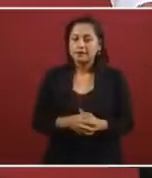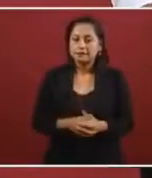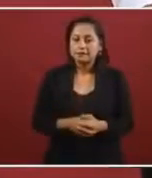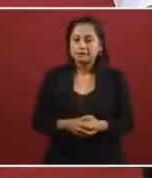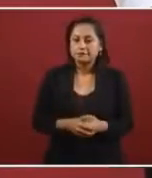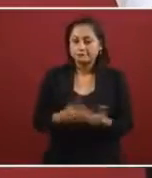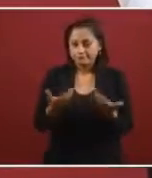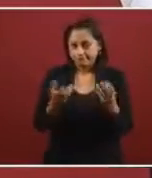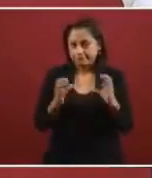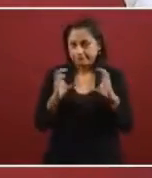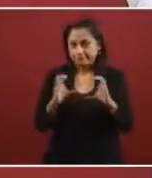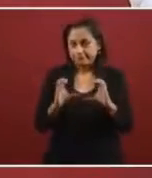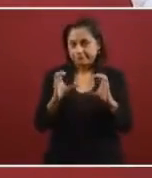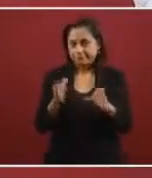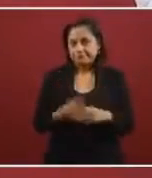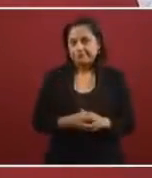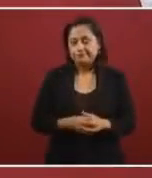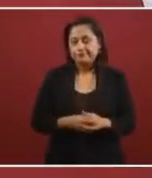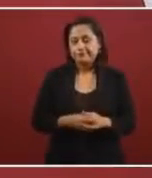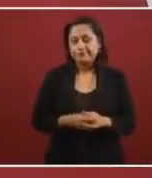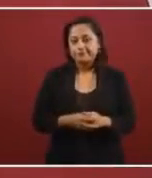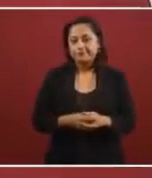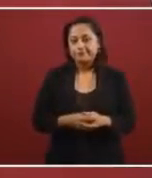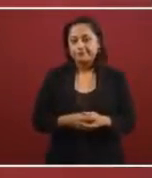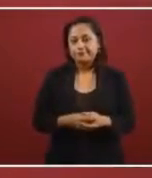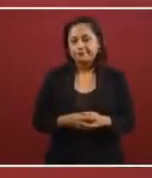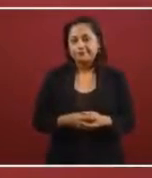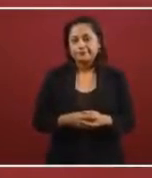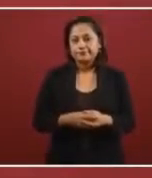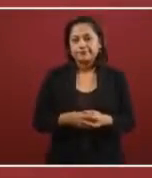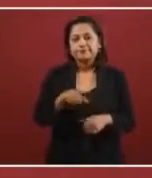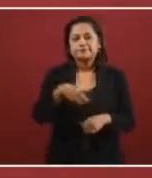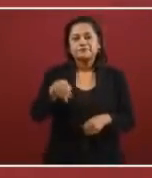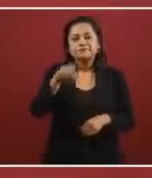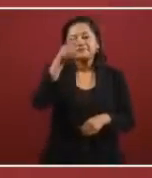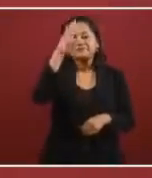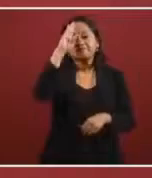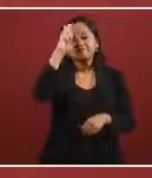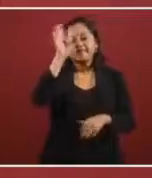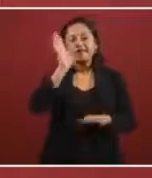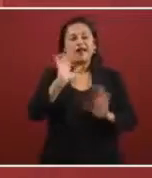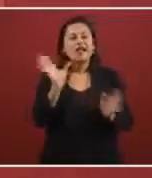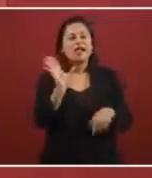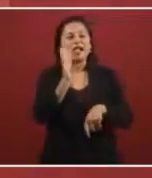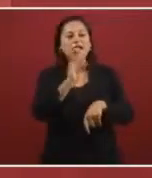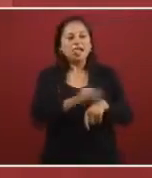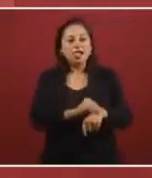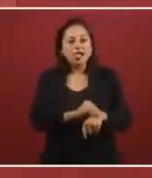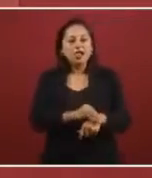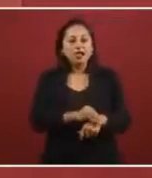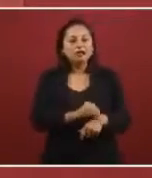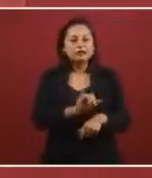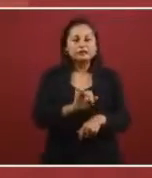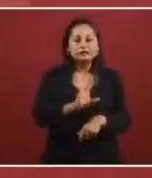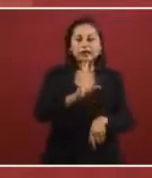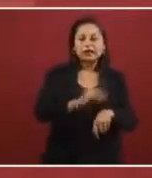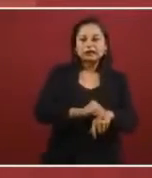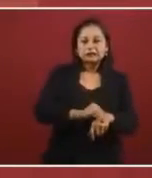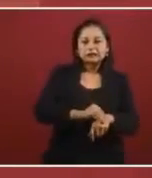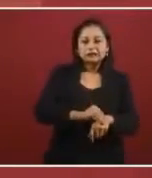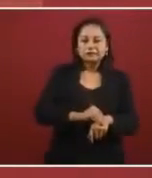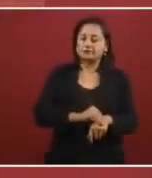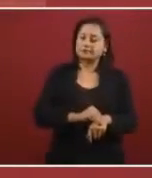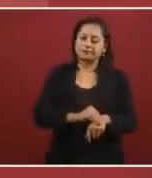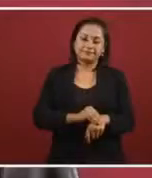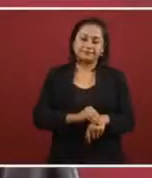ya Now no se puede you cannot permitir be permitting este tipo de this conductas. type Todos of tenemos conduct.